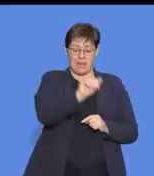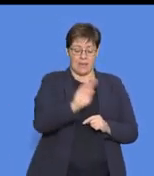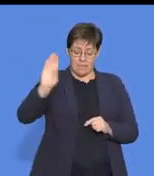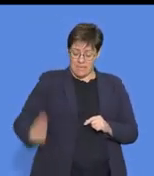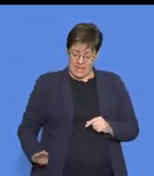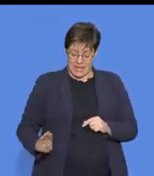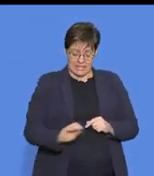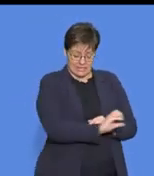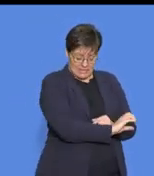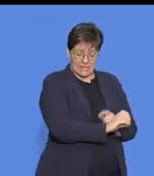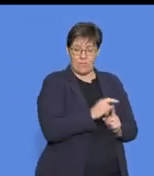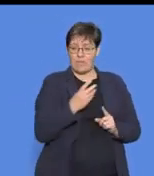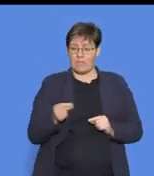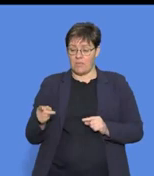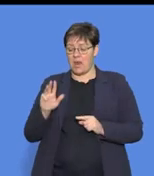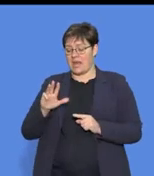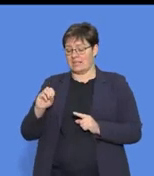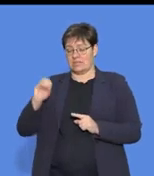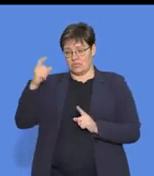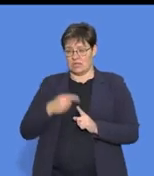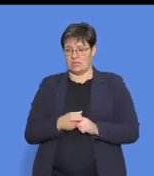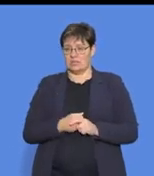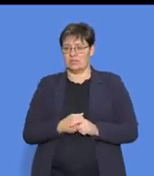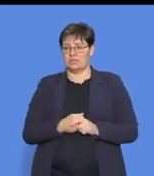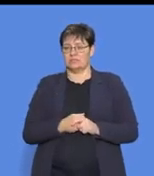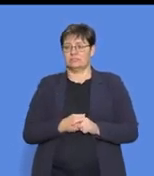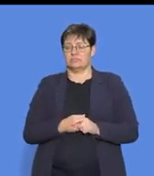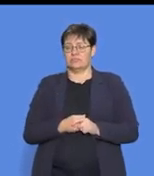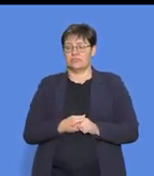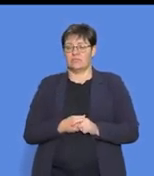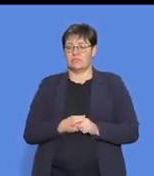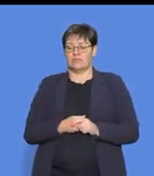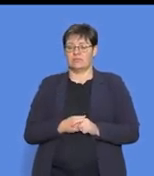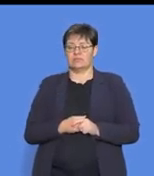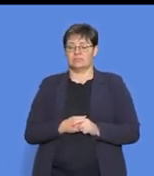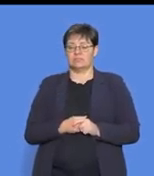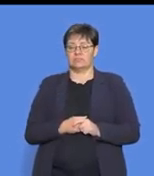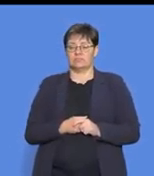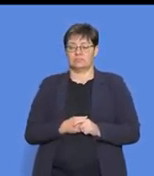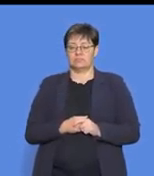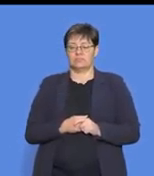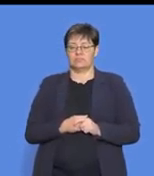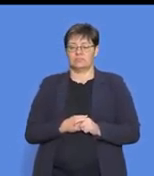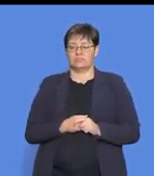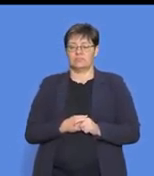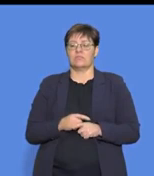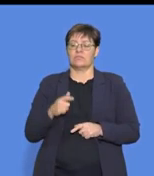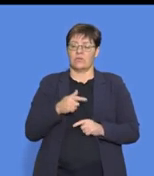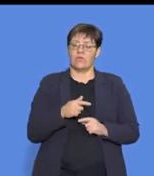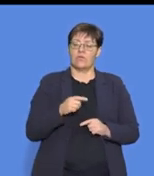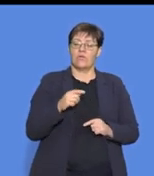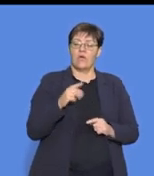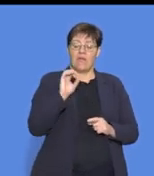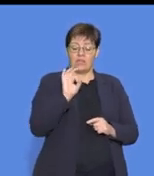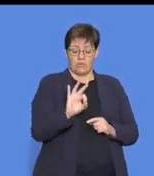ABC, we've got A, B being 90, and we've got angle C